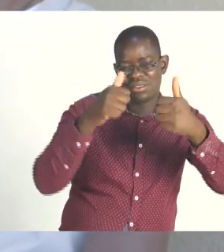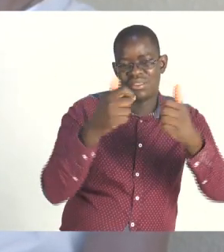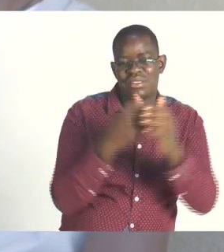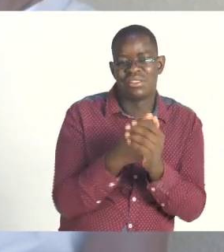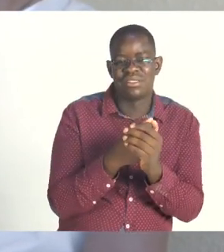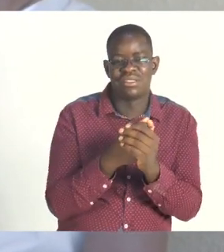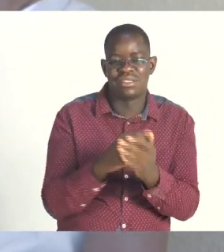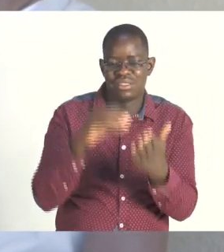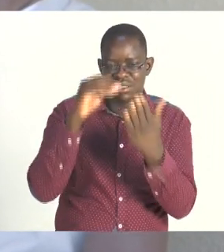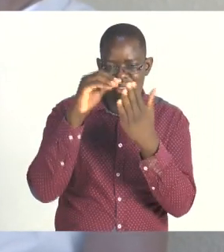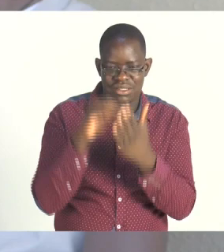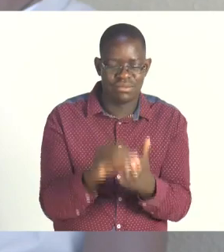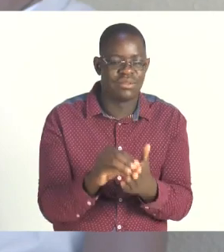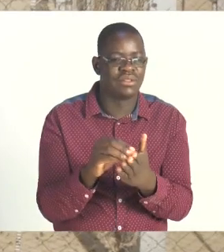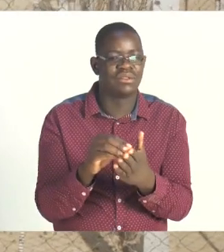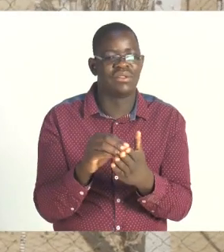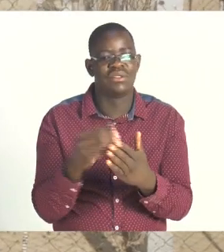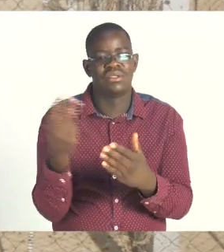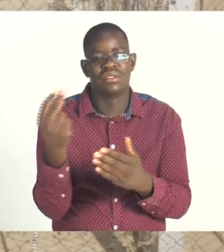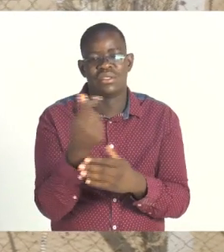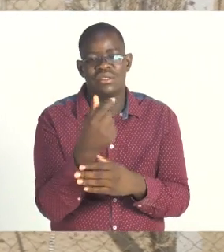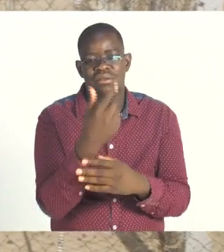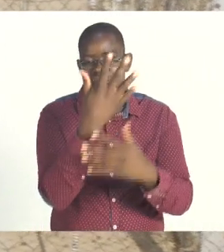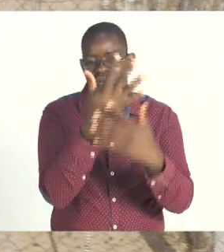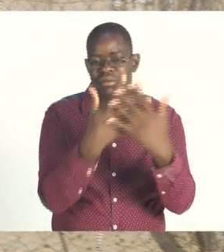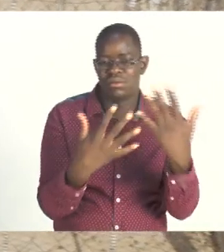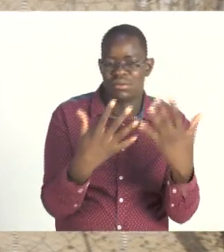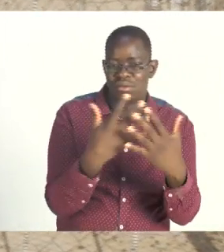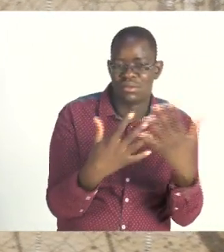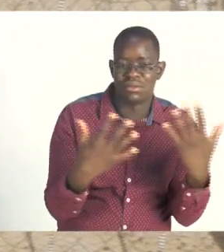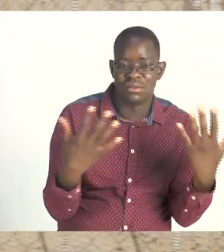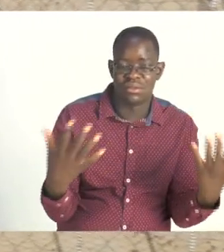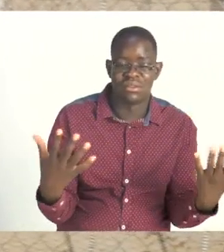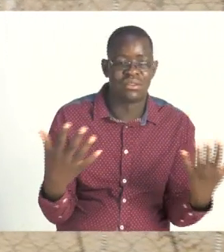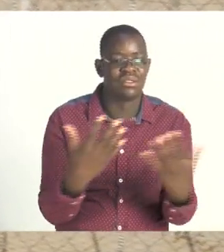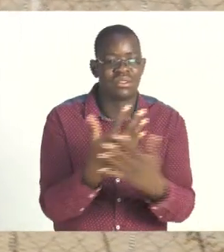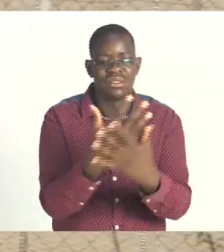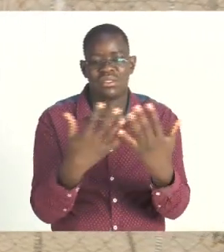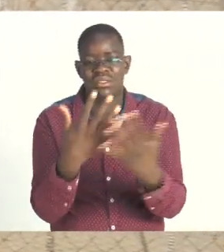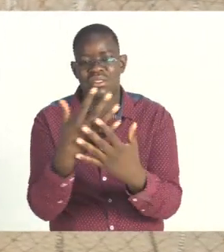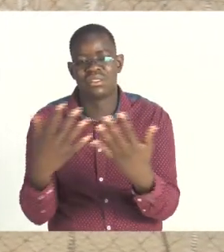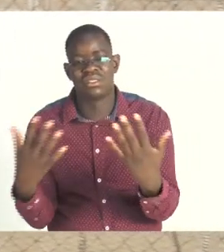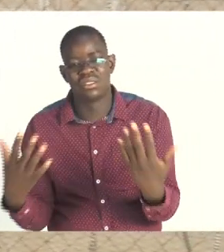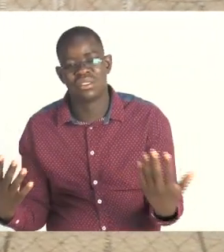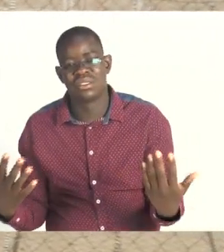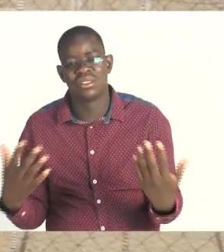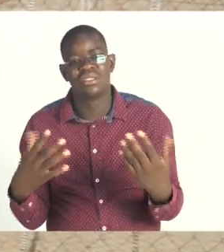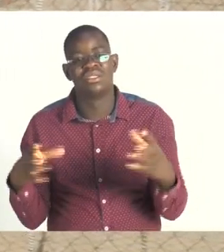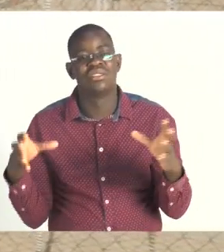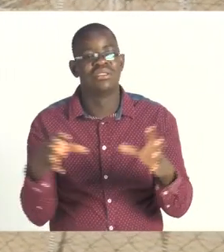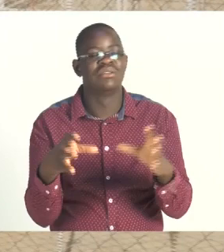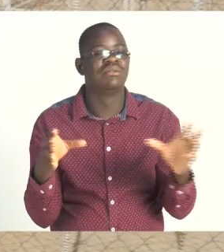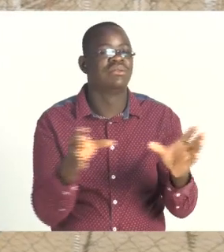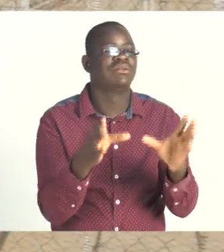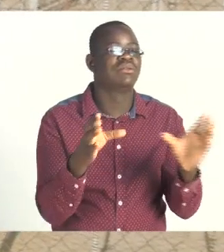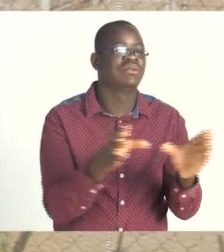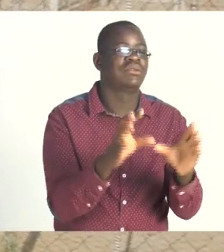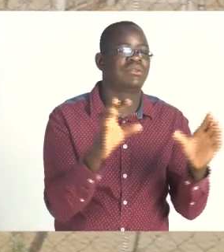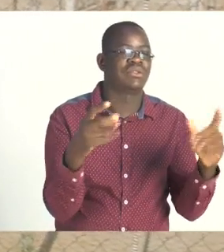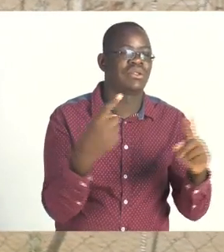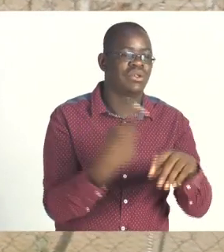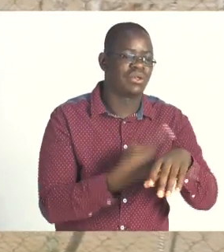it's expensive to buy the materials for making the fences of all these paddocks and to chase the animals into the camps all